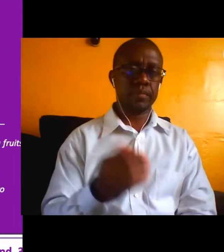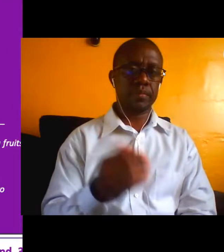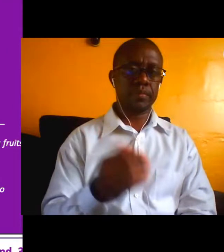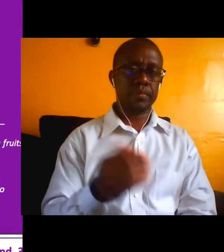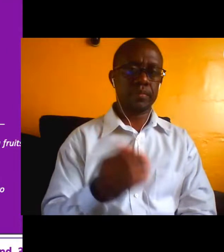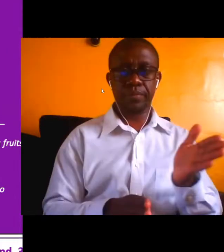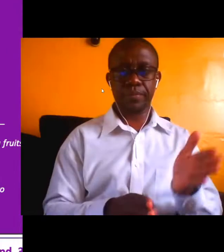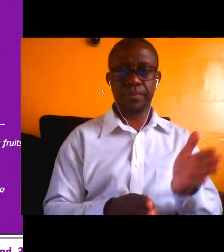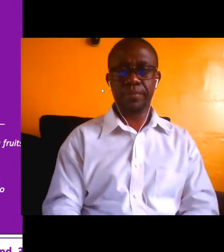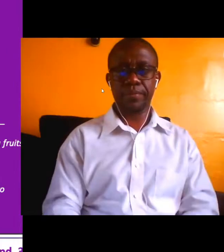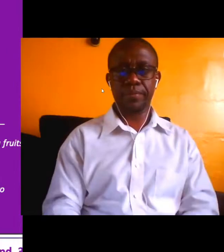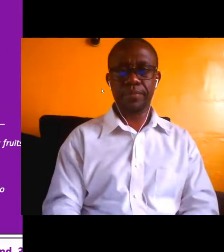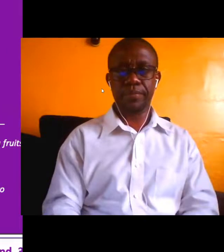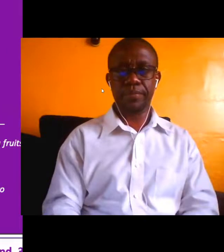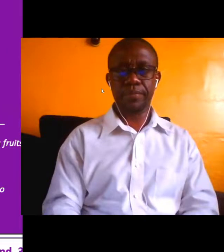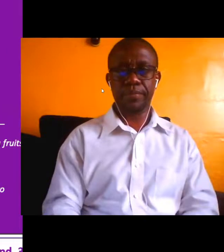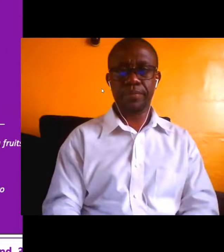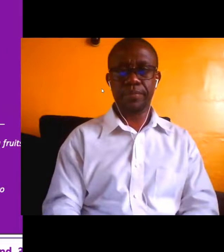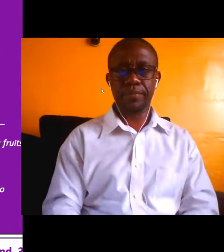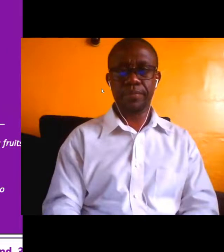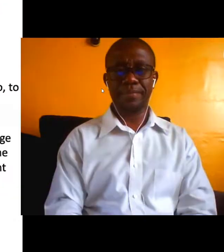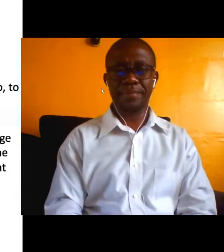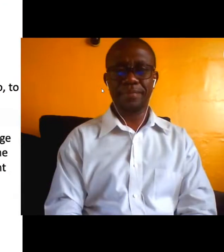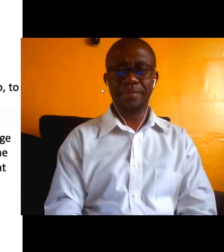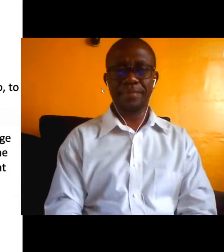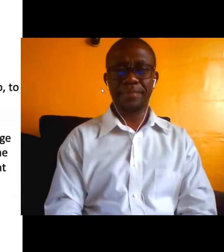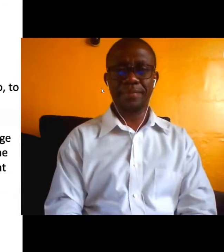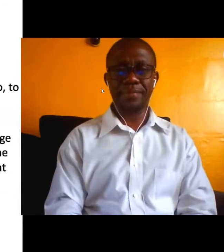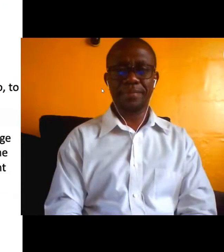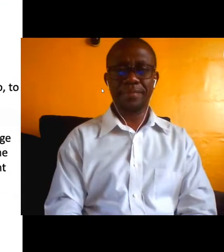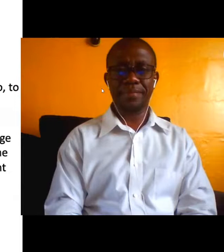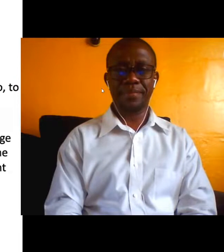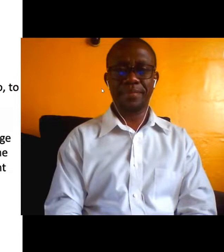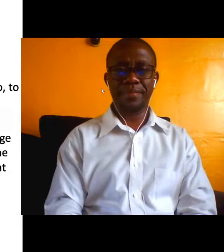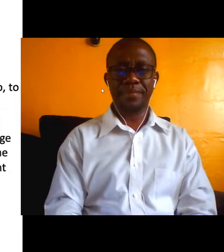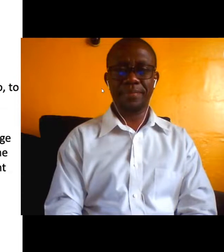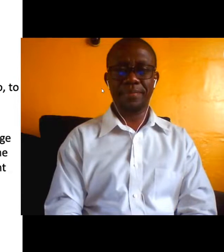no, go back. Jenny? Hello?